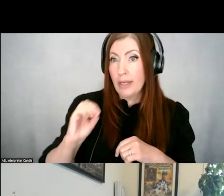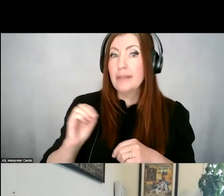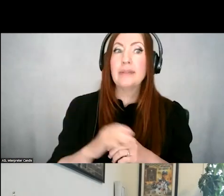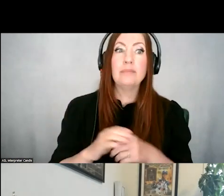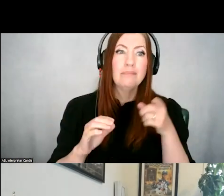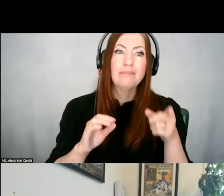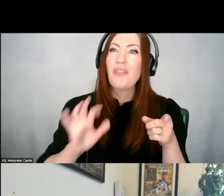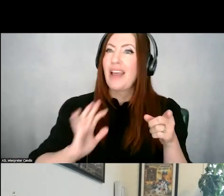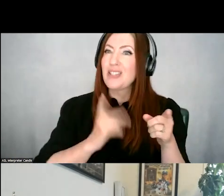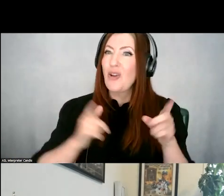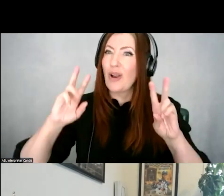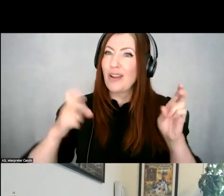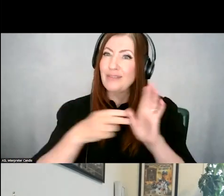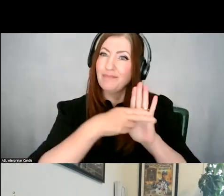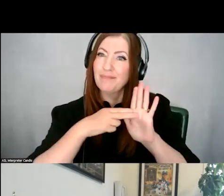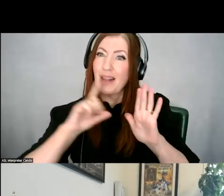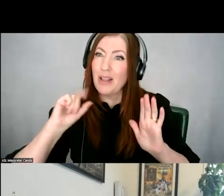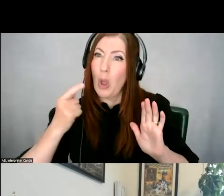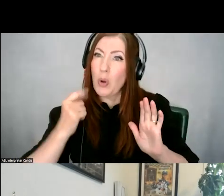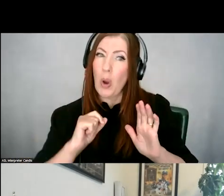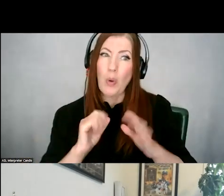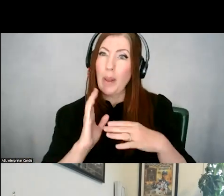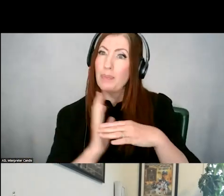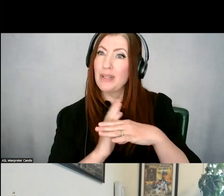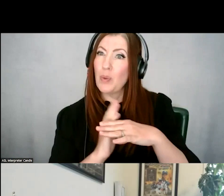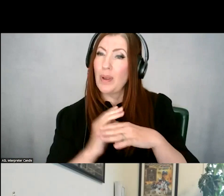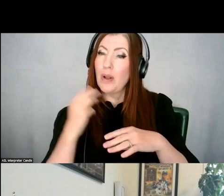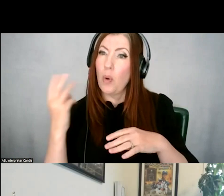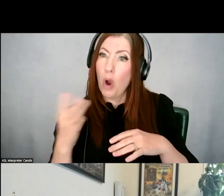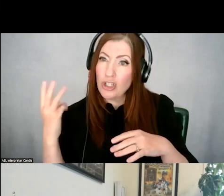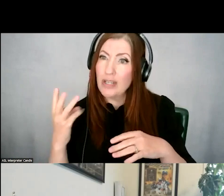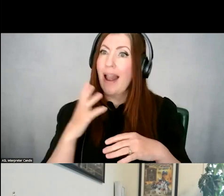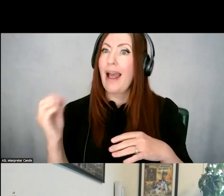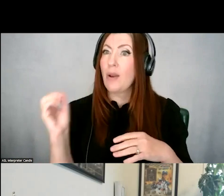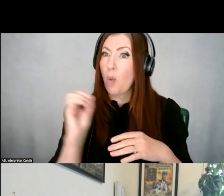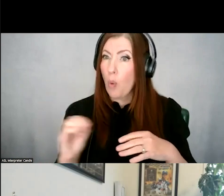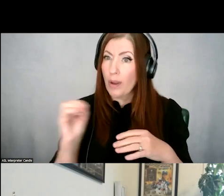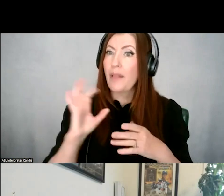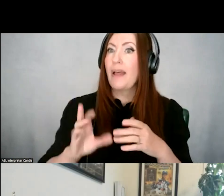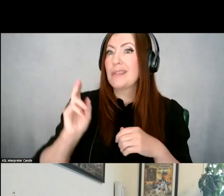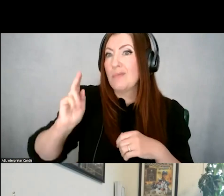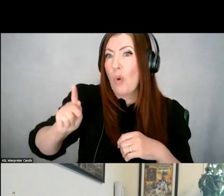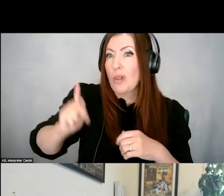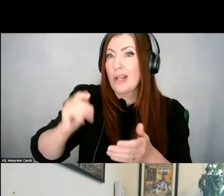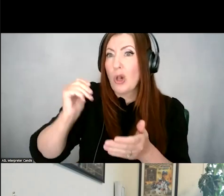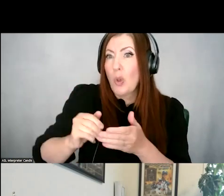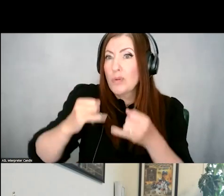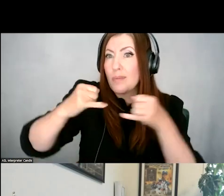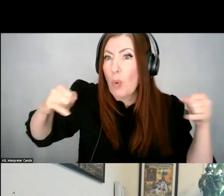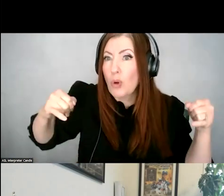our logo right between Washington and Oregon, and that's where Portland is, just close to the